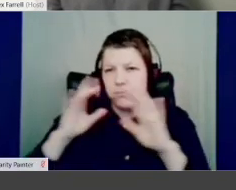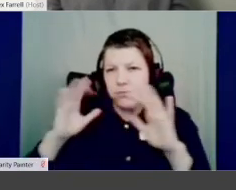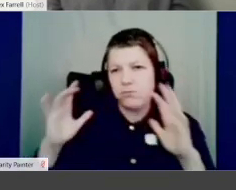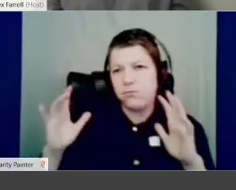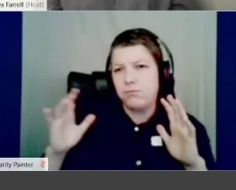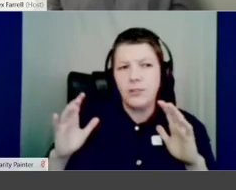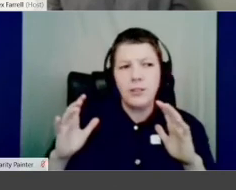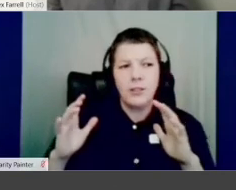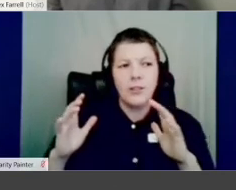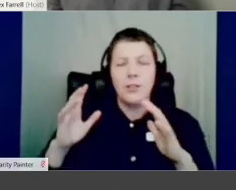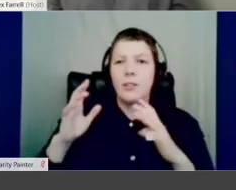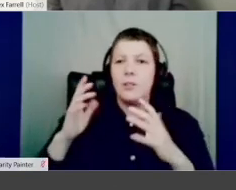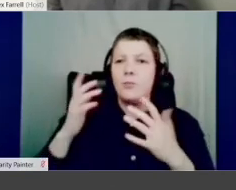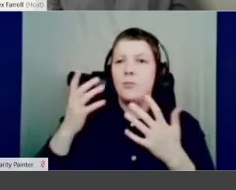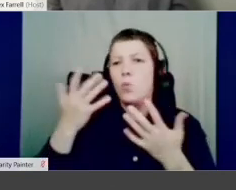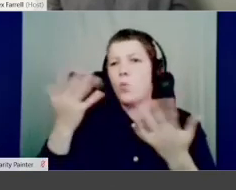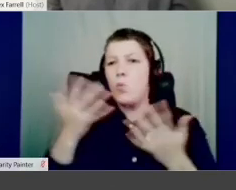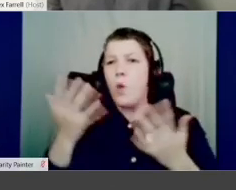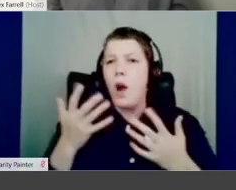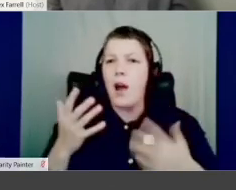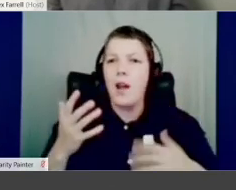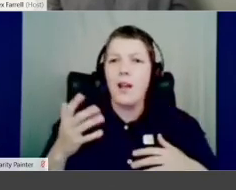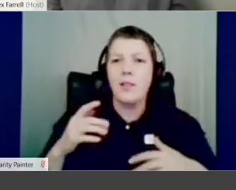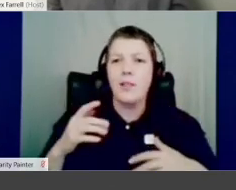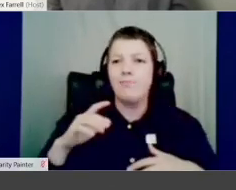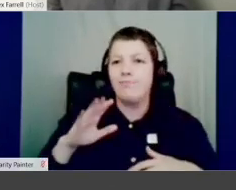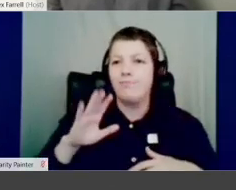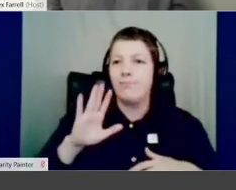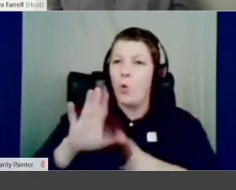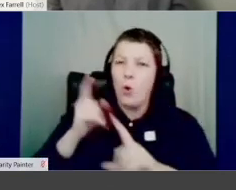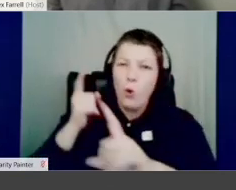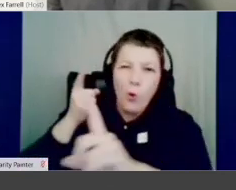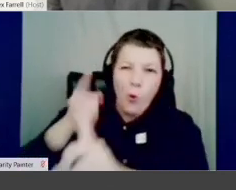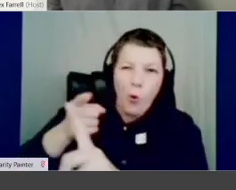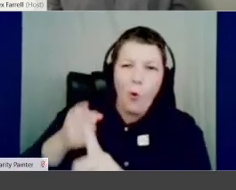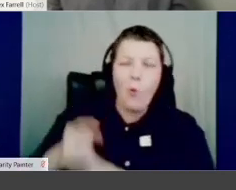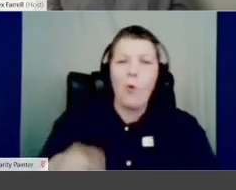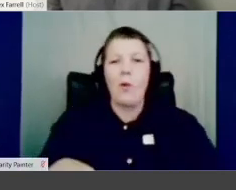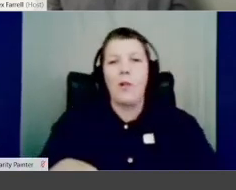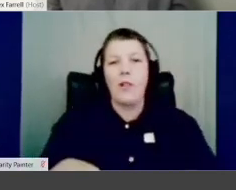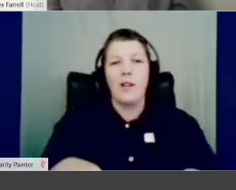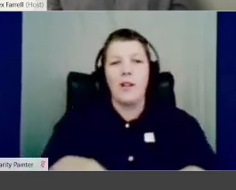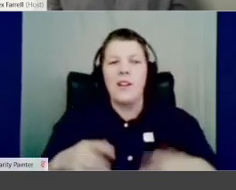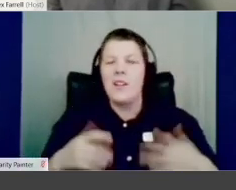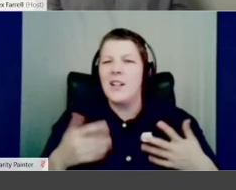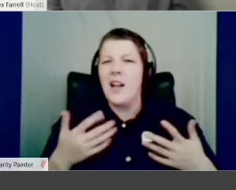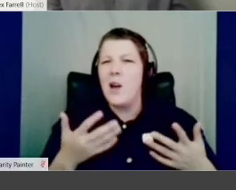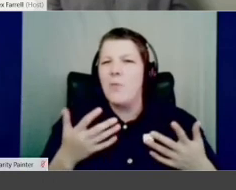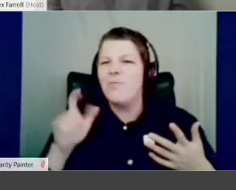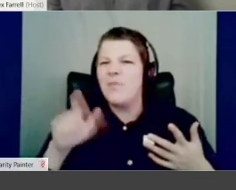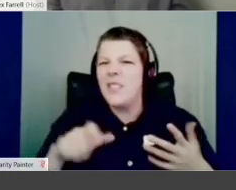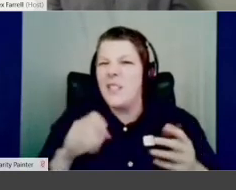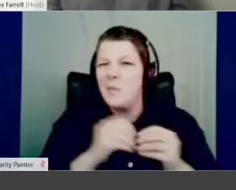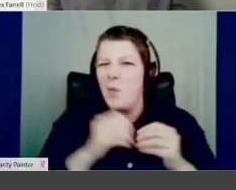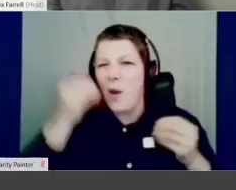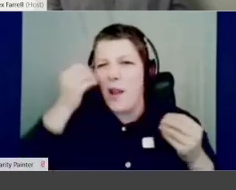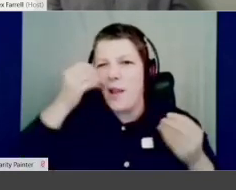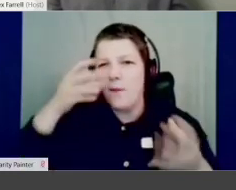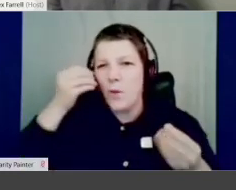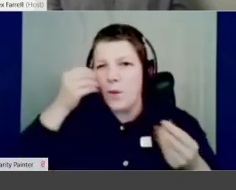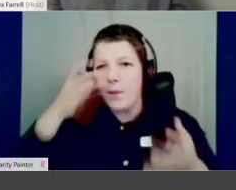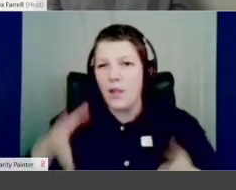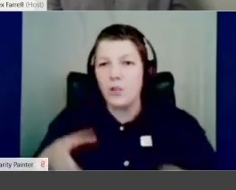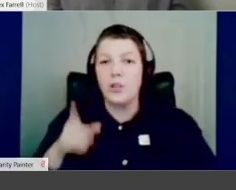trying to, I'm like, I wish I could talk to Jeff and just be like, tell me more about I think the background he's coming from here, because I worked on some